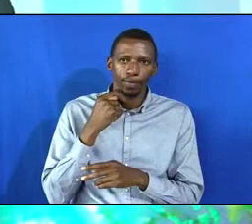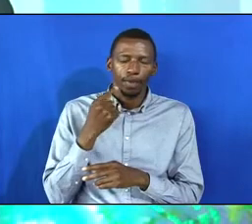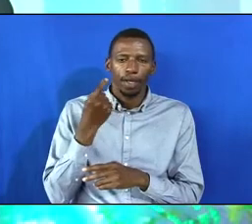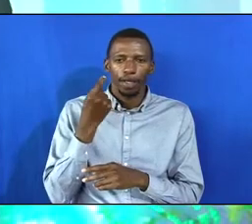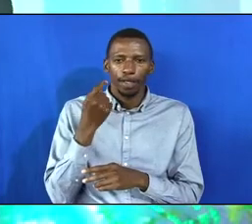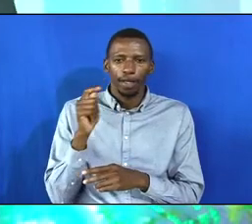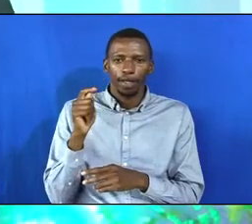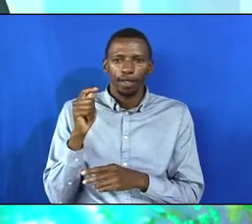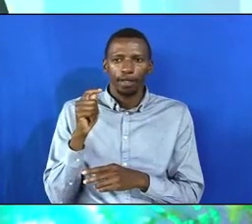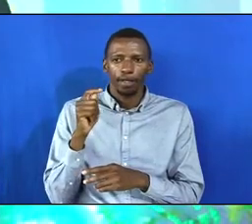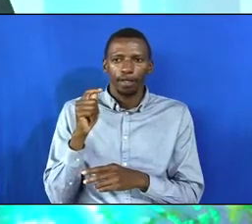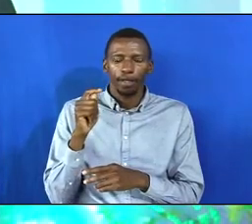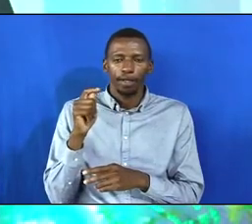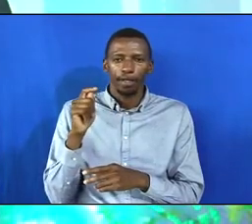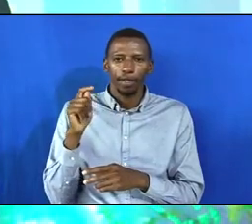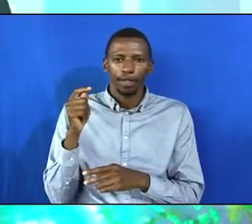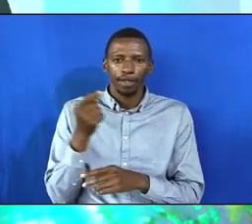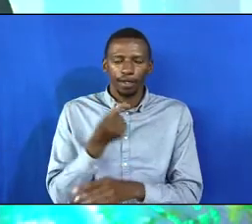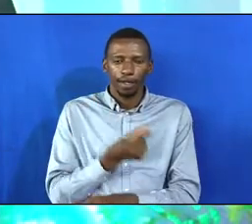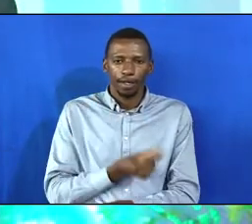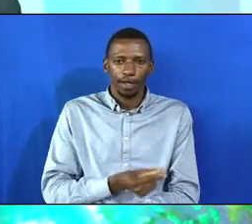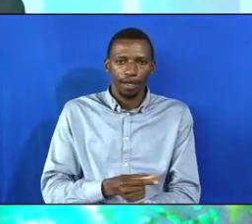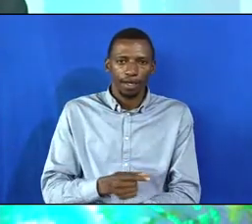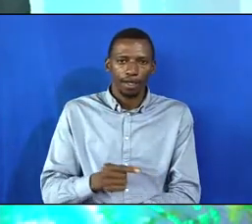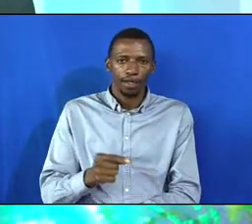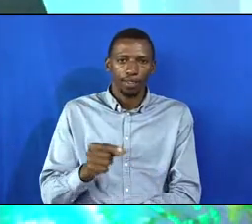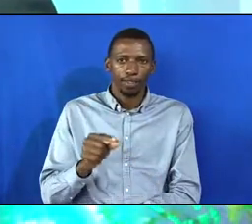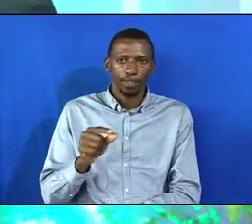so sweet.